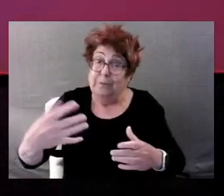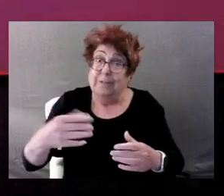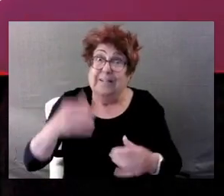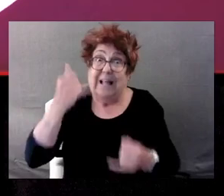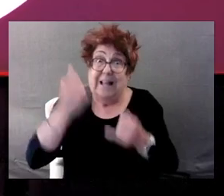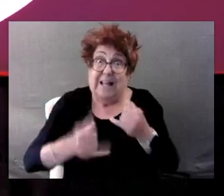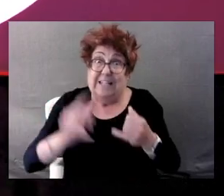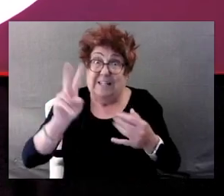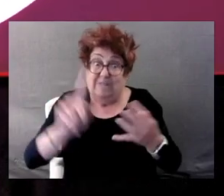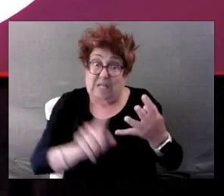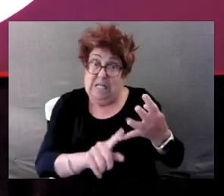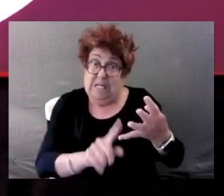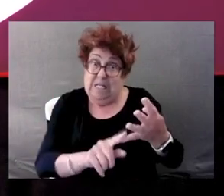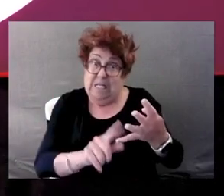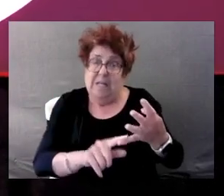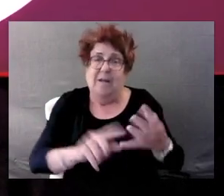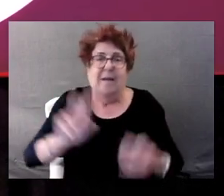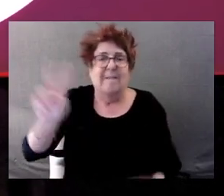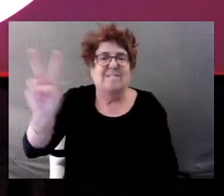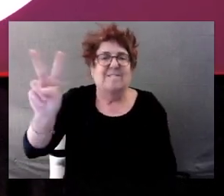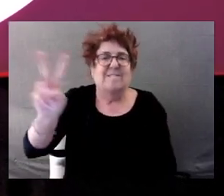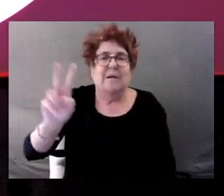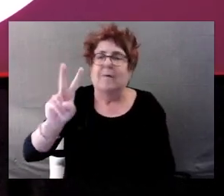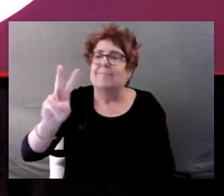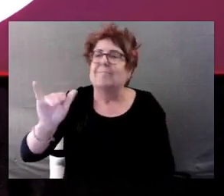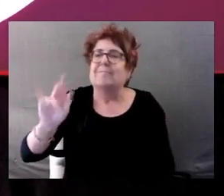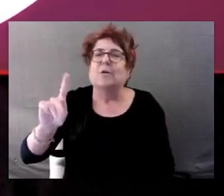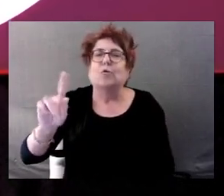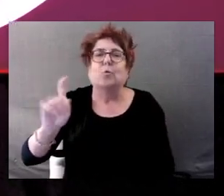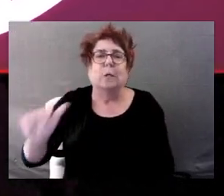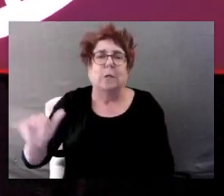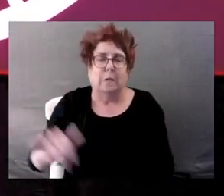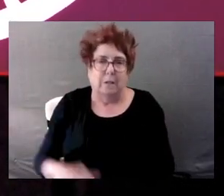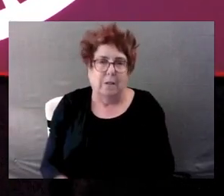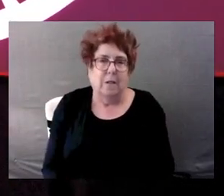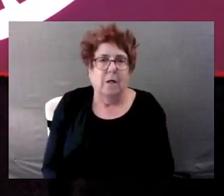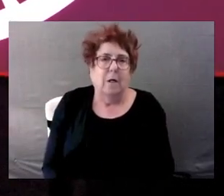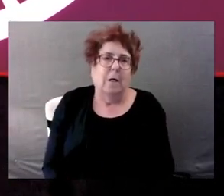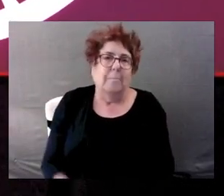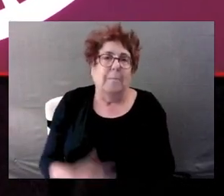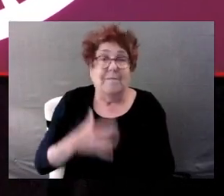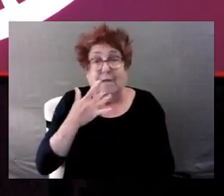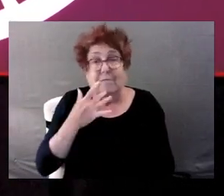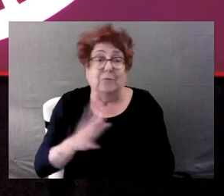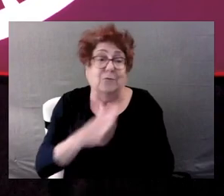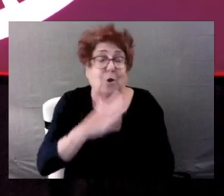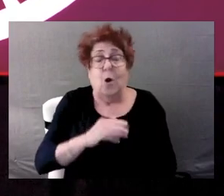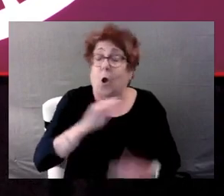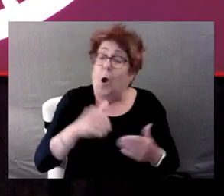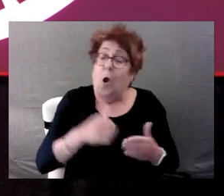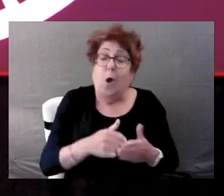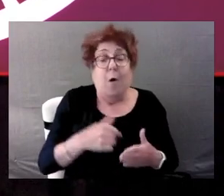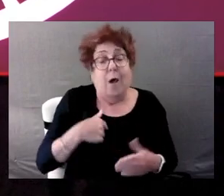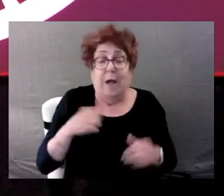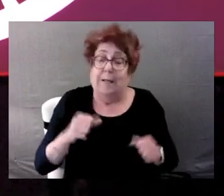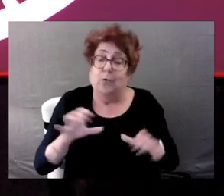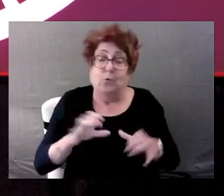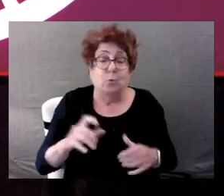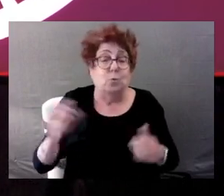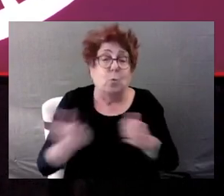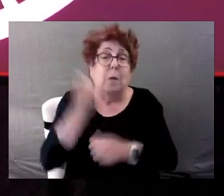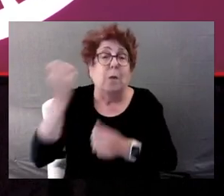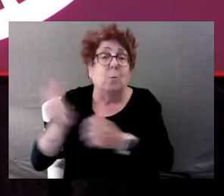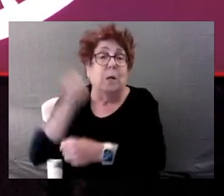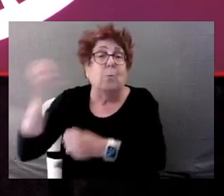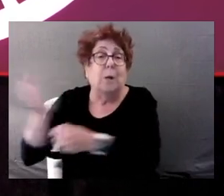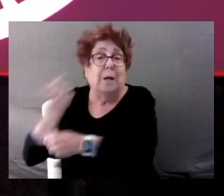victory. That listen, my favorite song is All I Do Is Win, Win, Win, right? No matter what. Like, y'all are